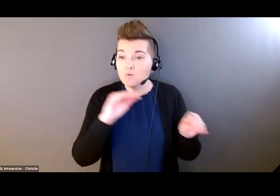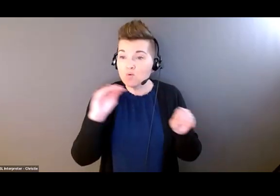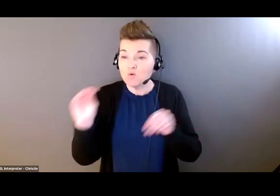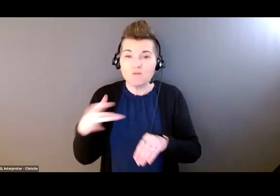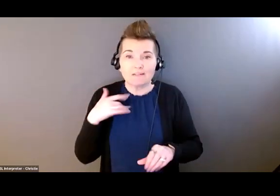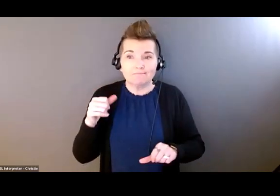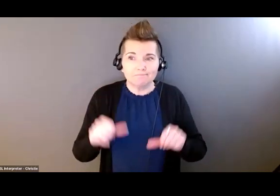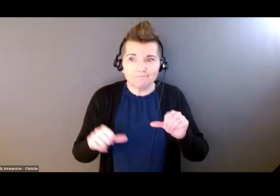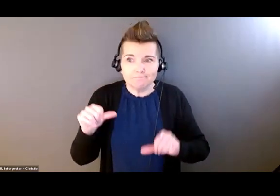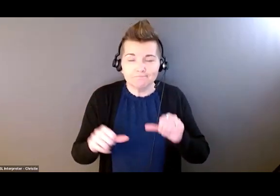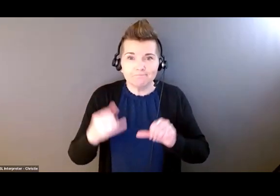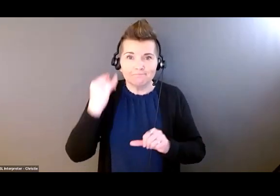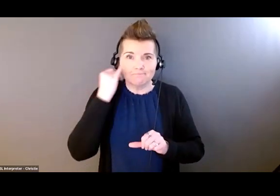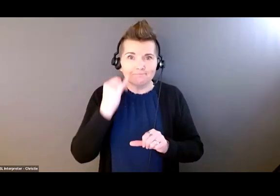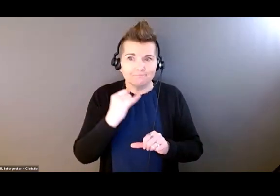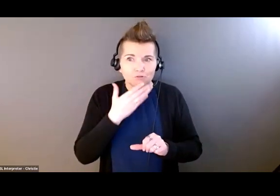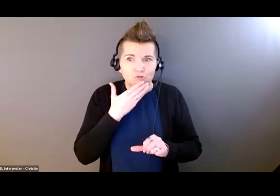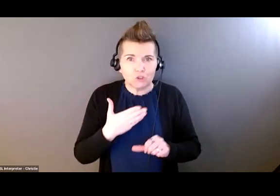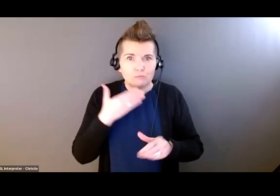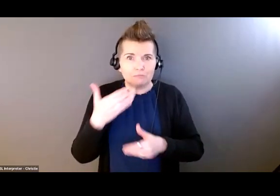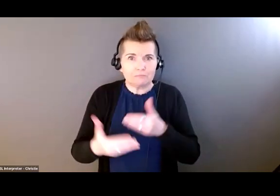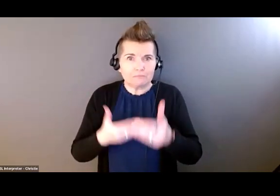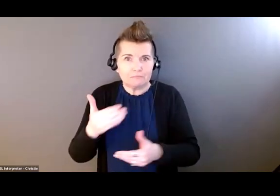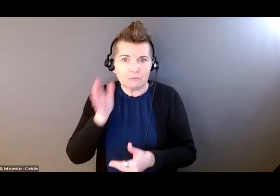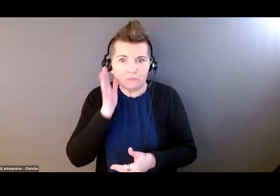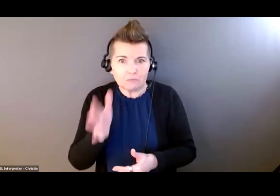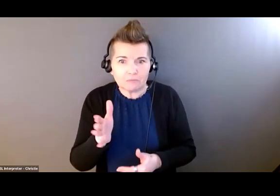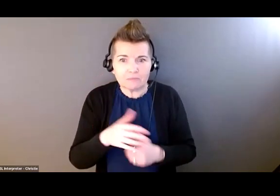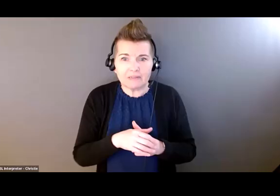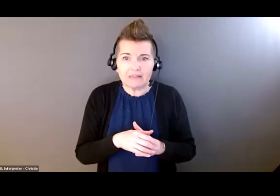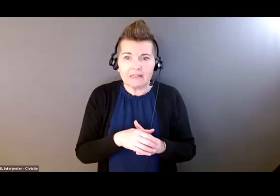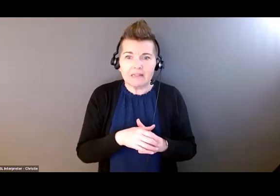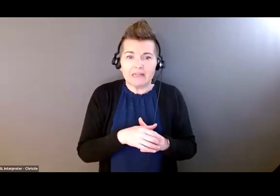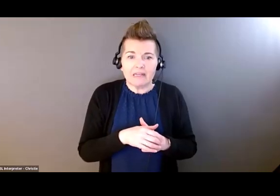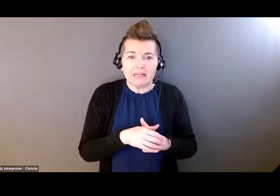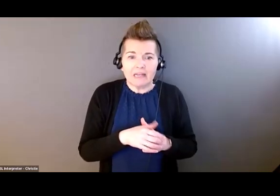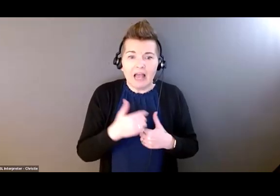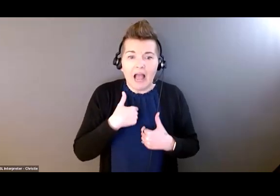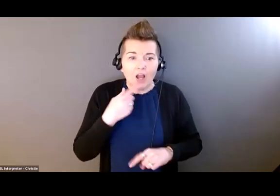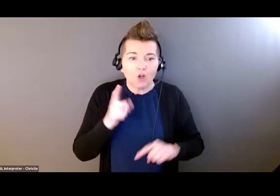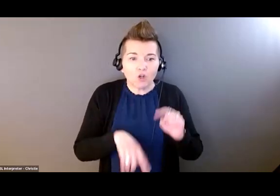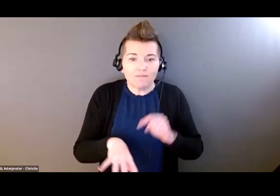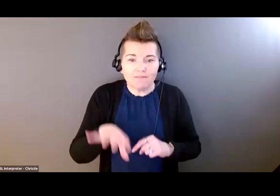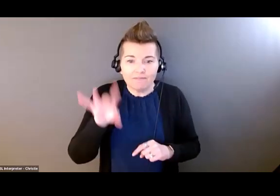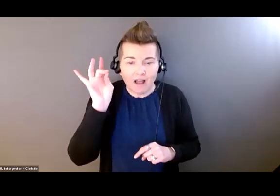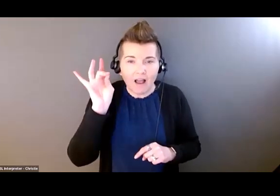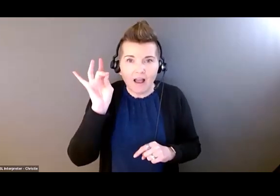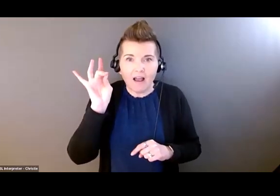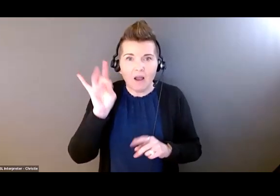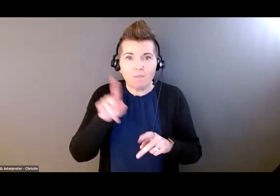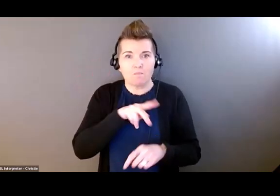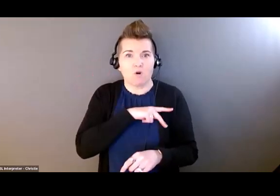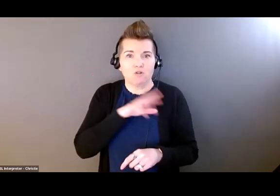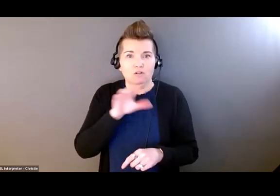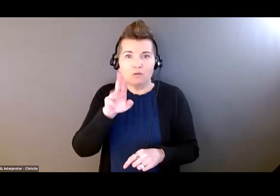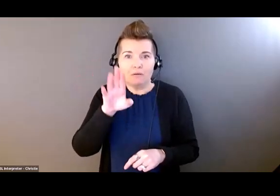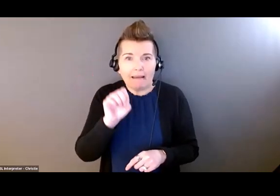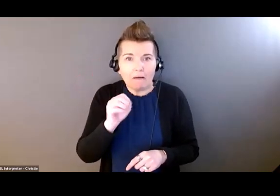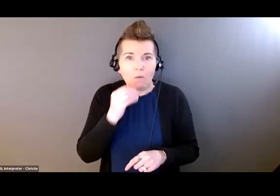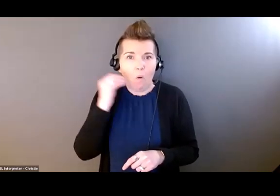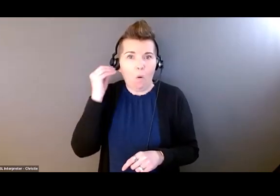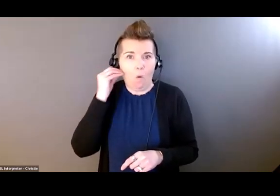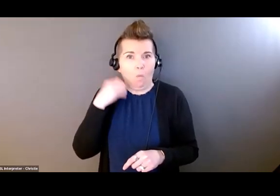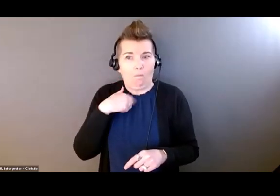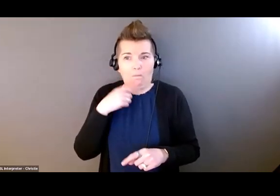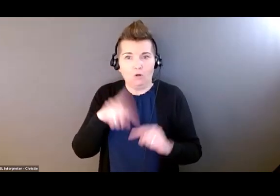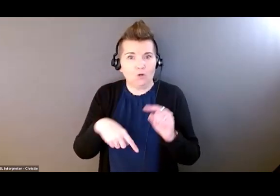and she said, I left Diamond House feeling a little uncertain about how things would go. No one had found a personal